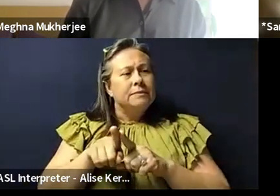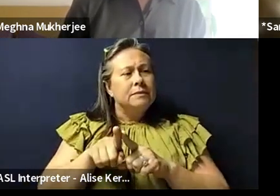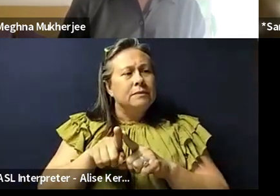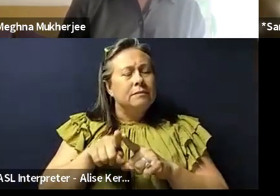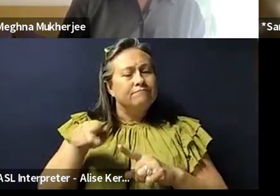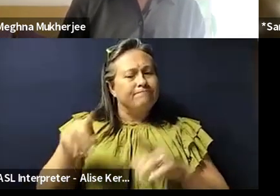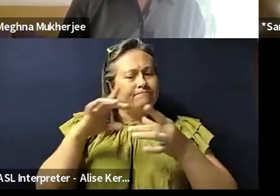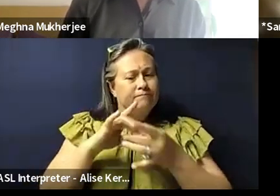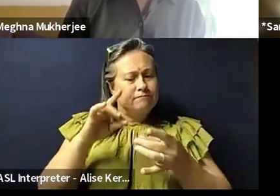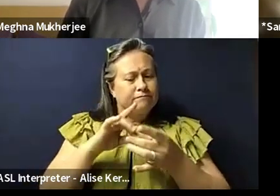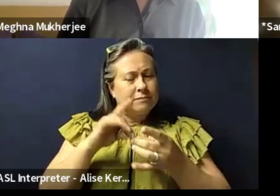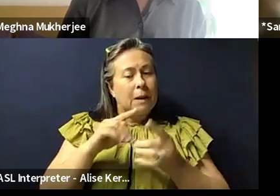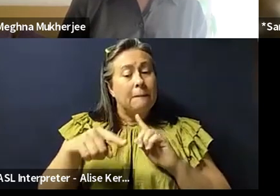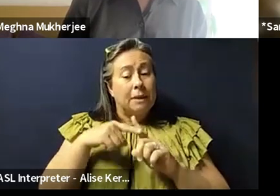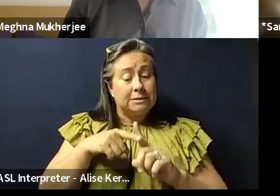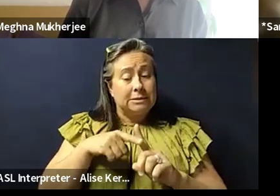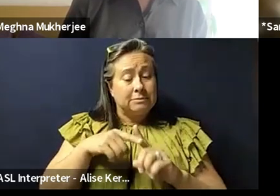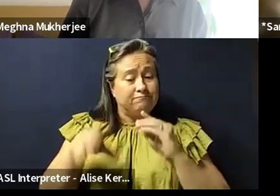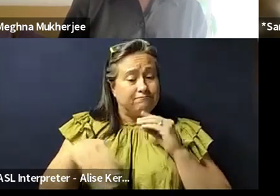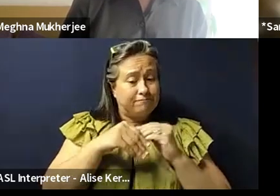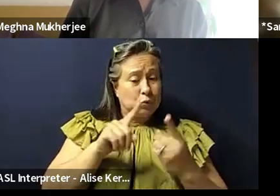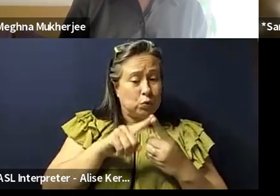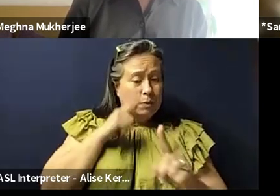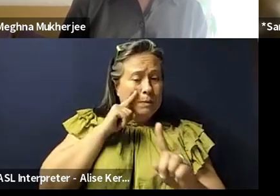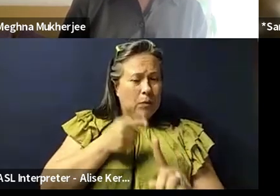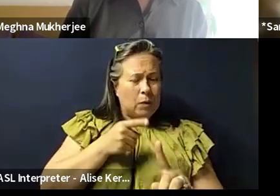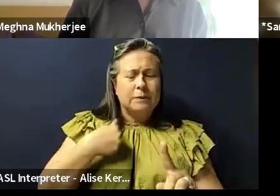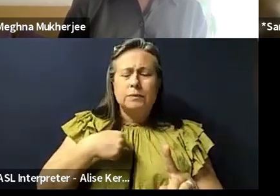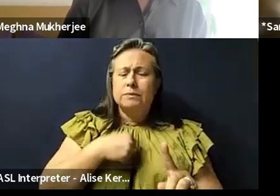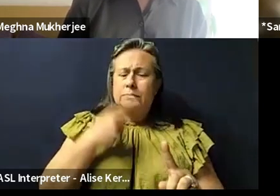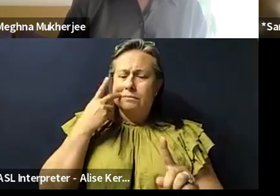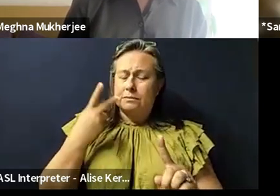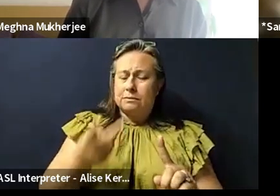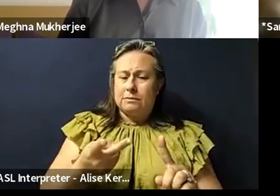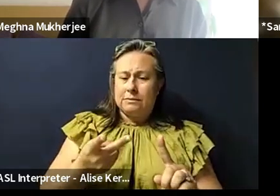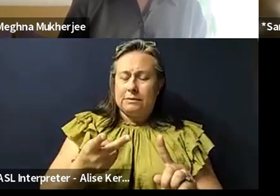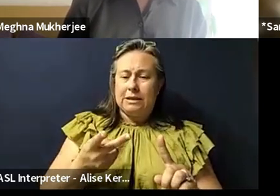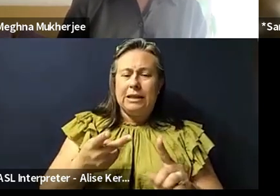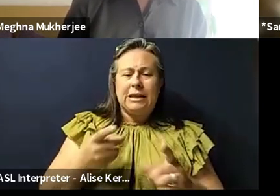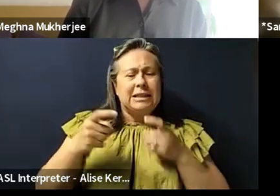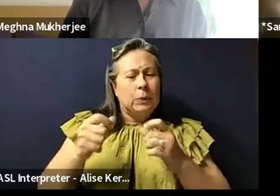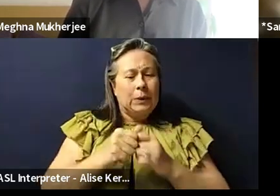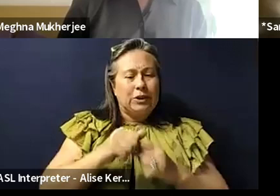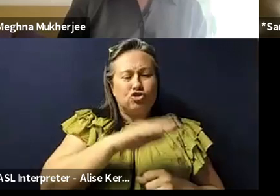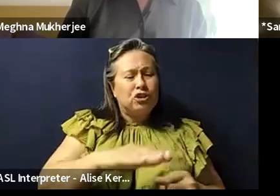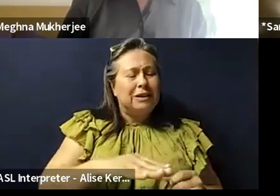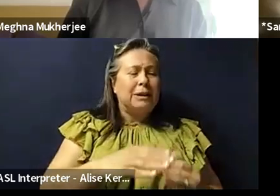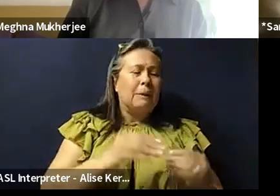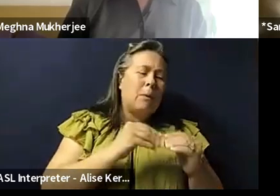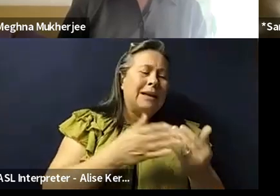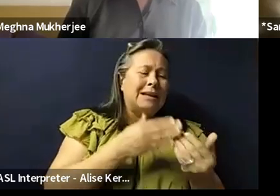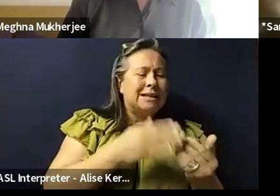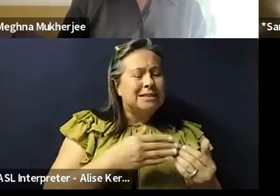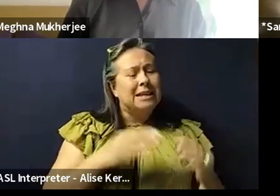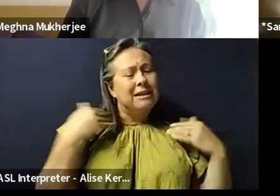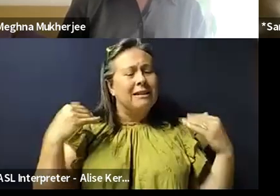you mentioned that, and I think it goes to the point that I think that we see dealing with children as easier because we see children as angelic and